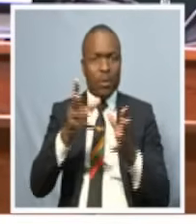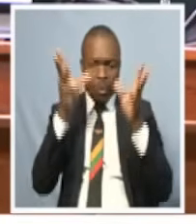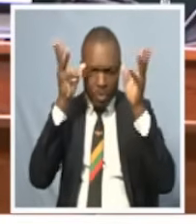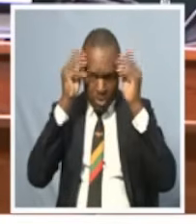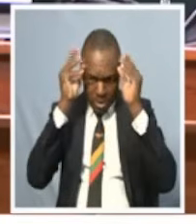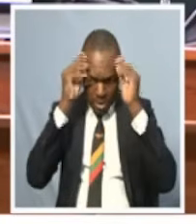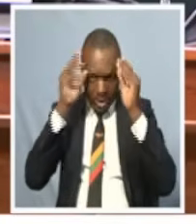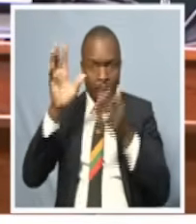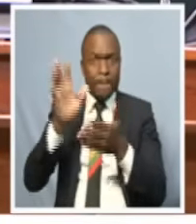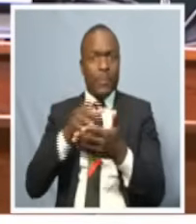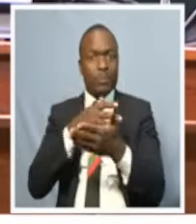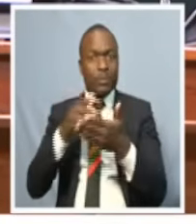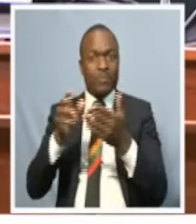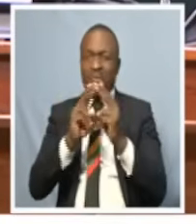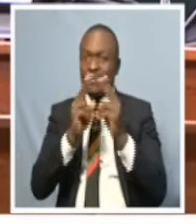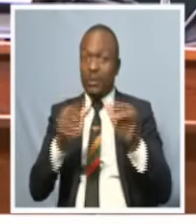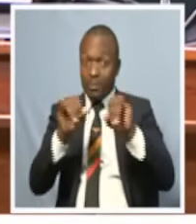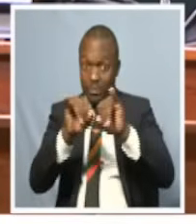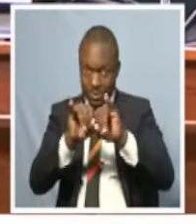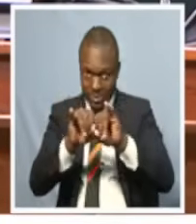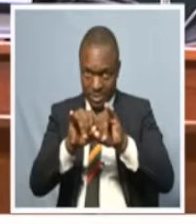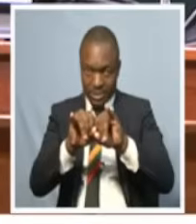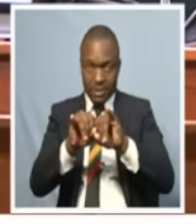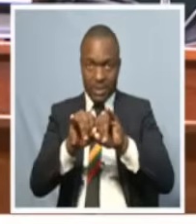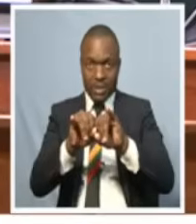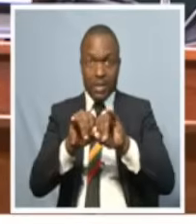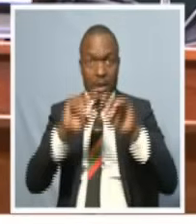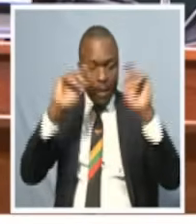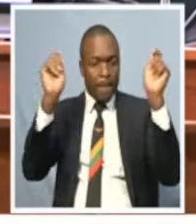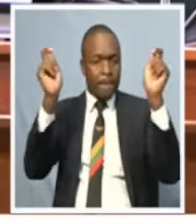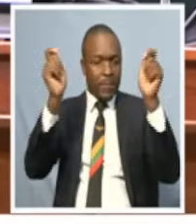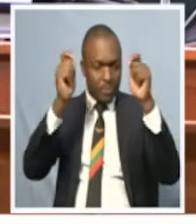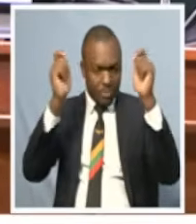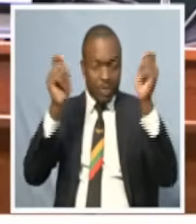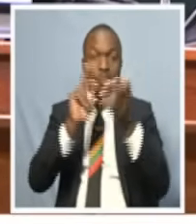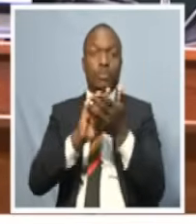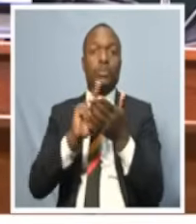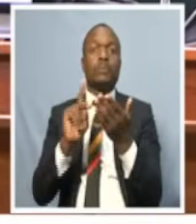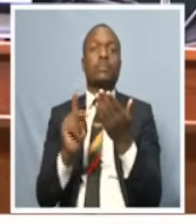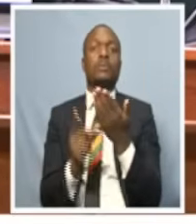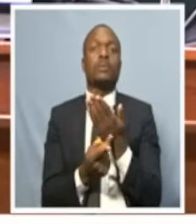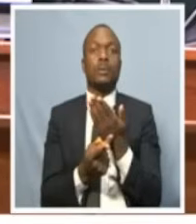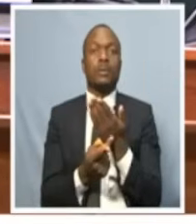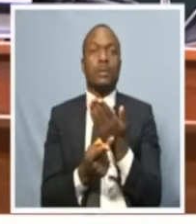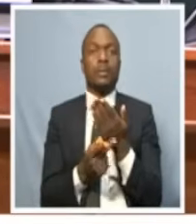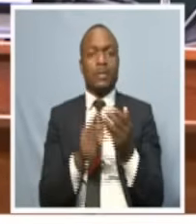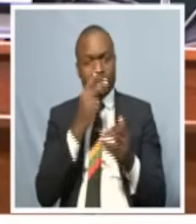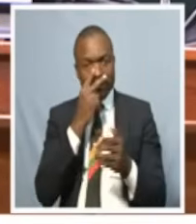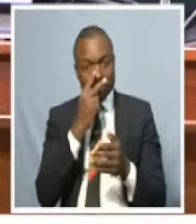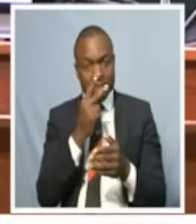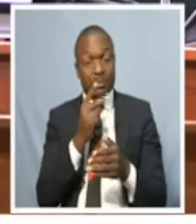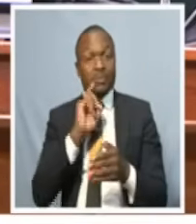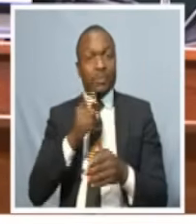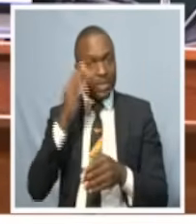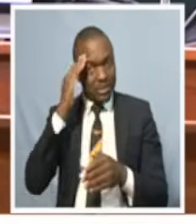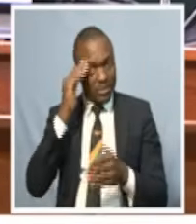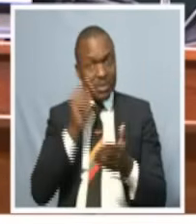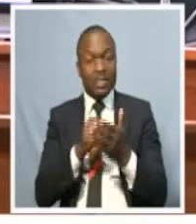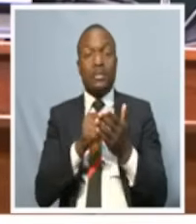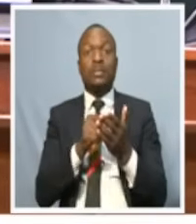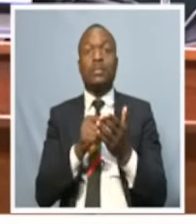ceremonial duties and national functions. It is important to note that such skills require years of